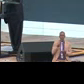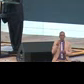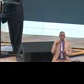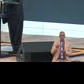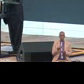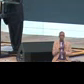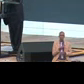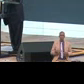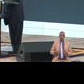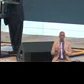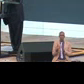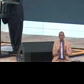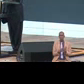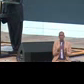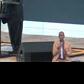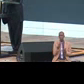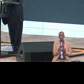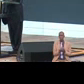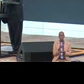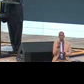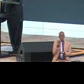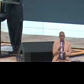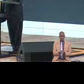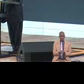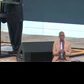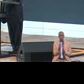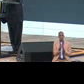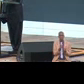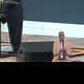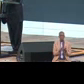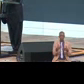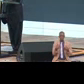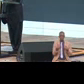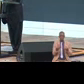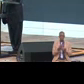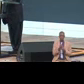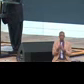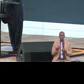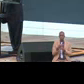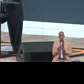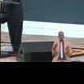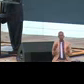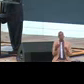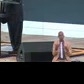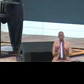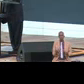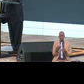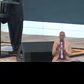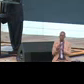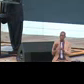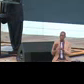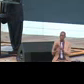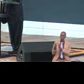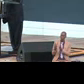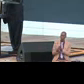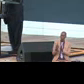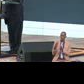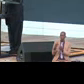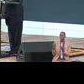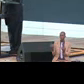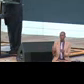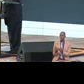Christ Jesus. And it says that has made me free from the law of sin